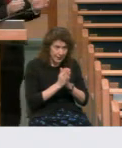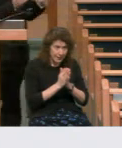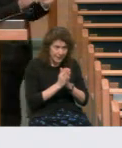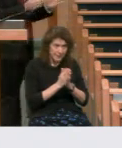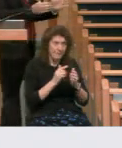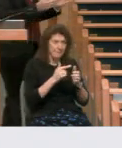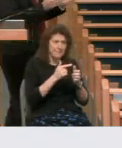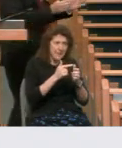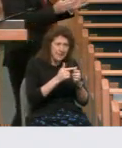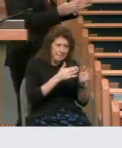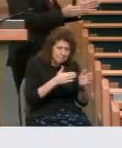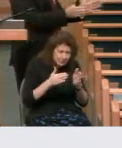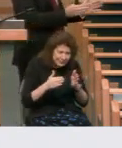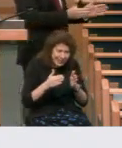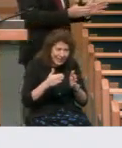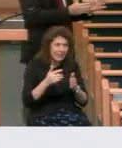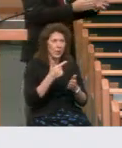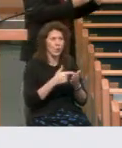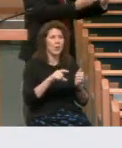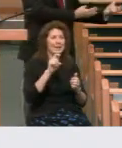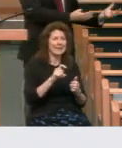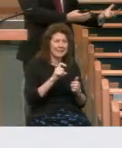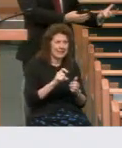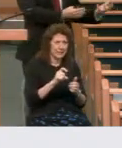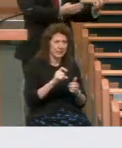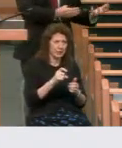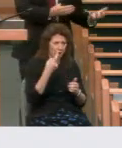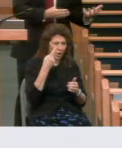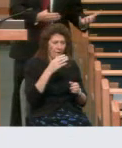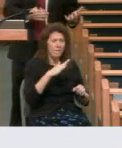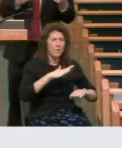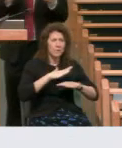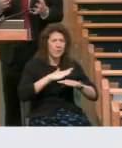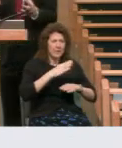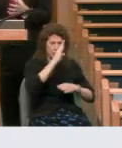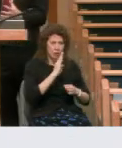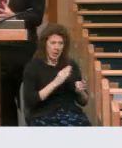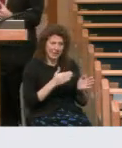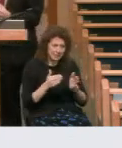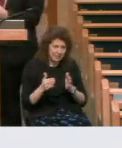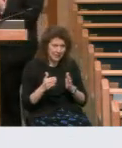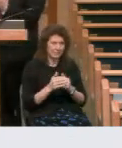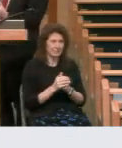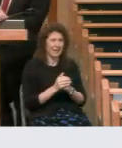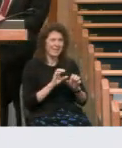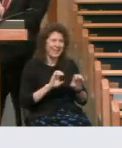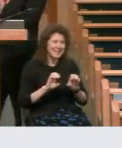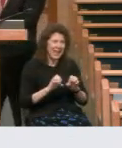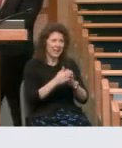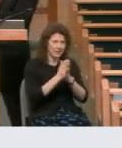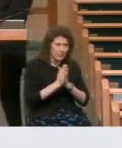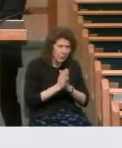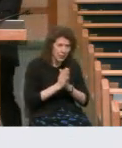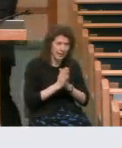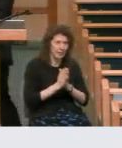place to fulfill what he knew God would do and use him to do that. That's the kind of prayer. That is active prayer. There's a passive prayer that says, oh, I